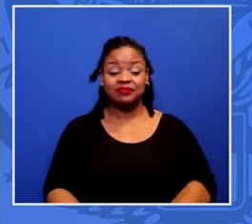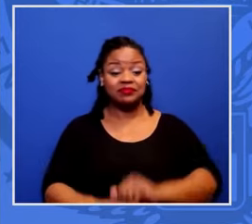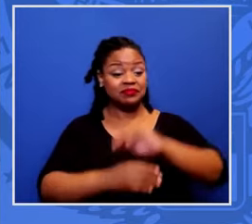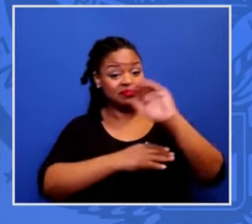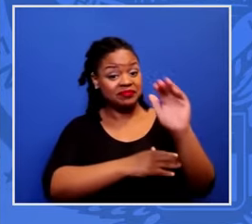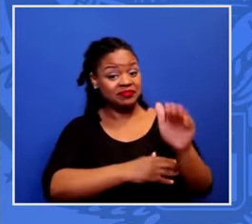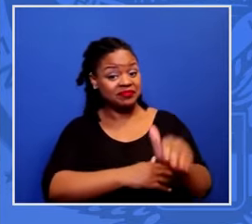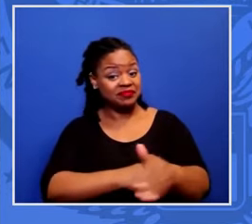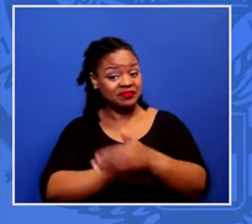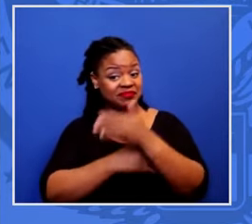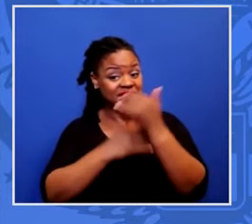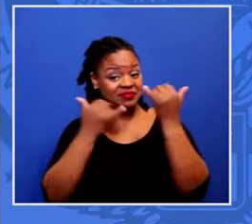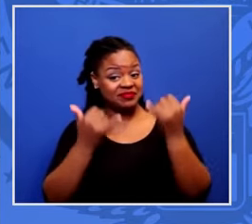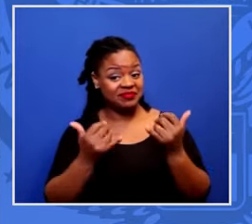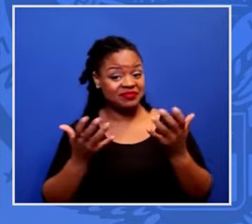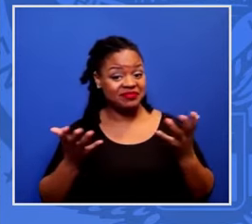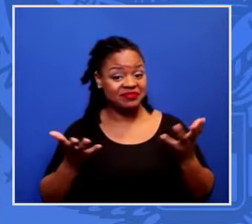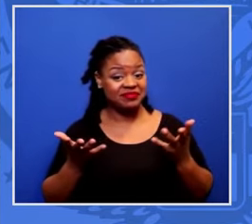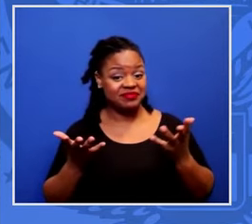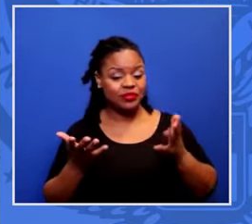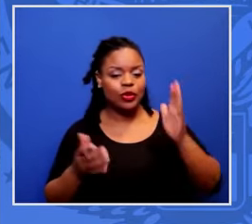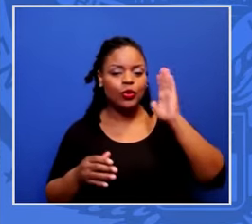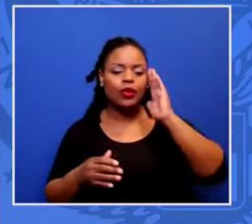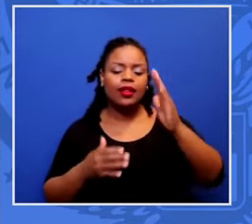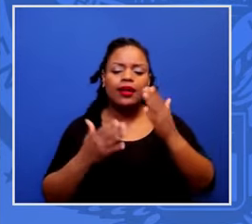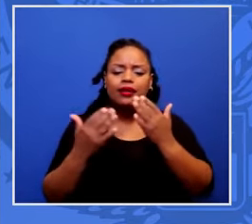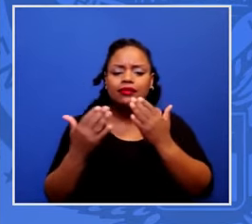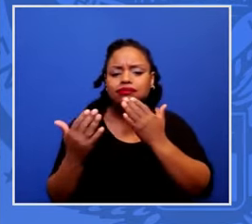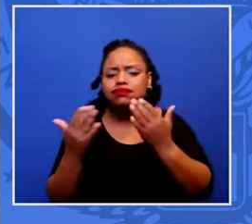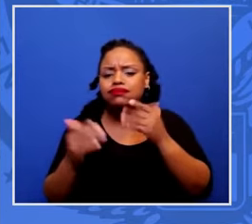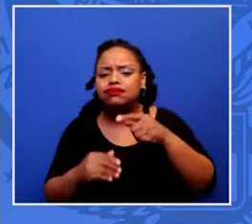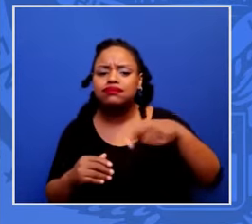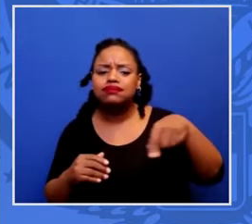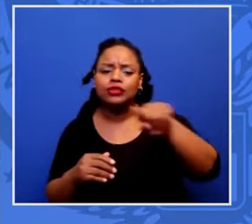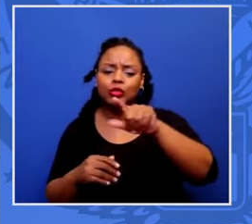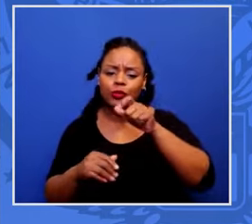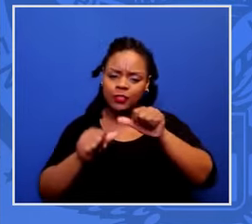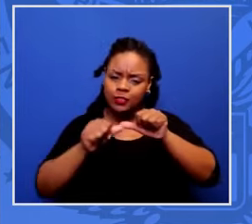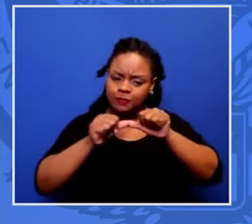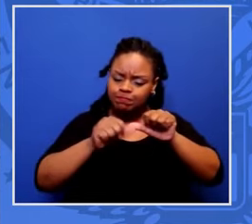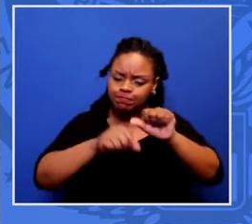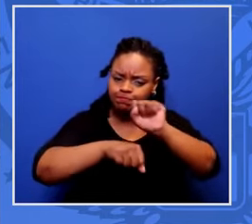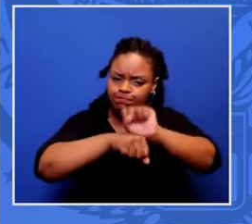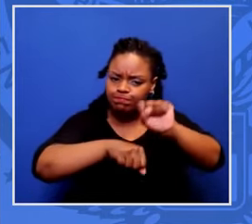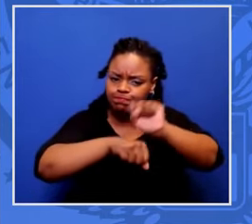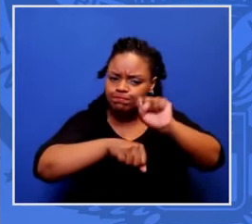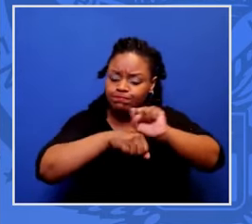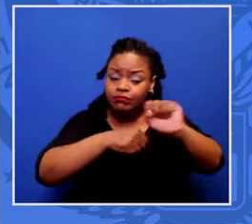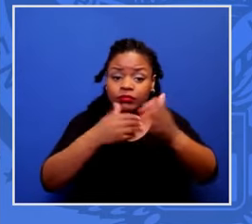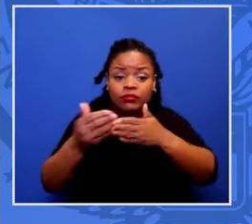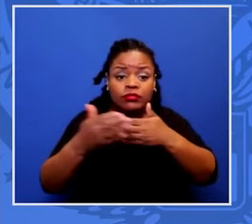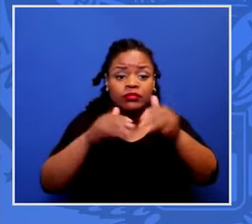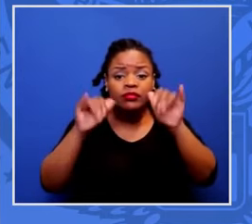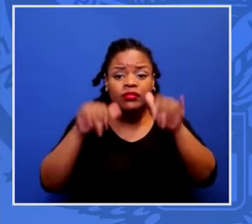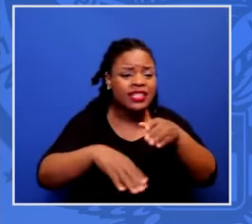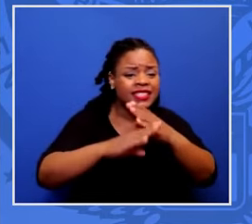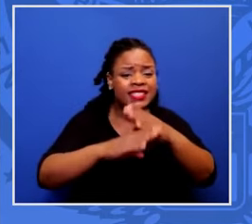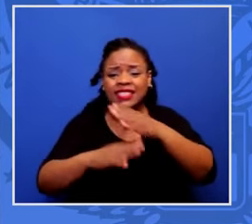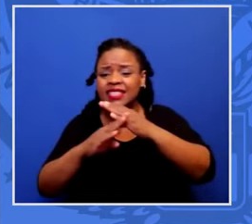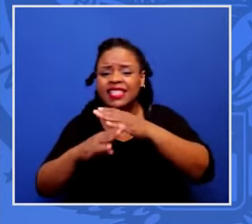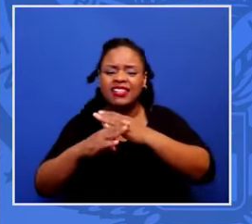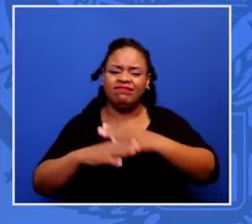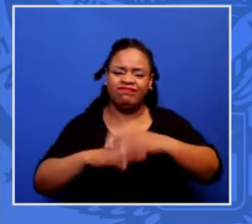moving forward despite all obstacles. They are our friends and they are our neighbors. They keep us from going